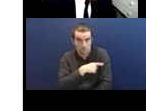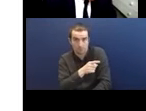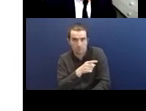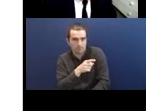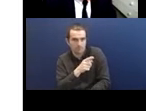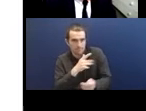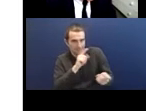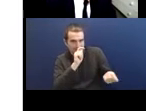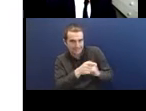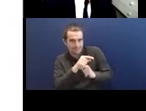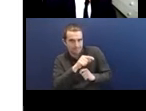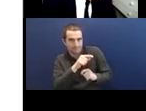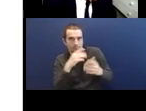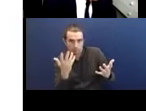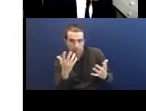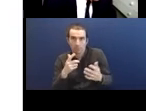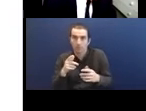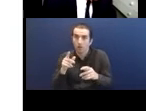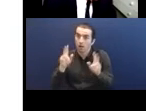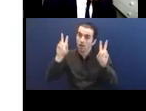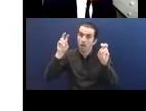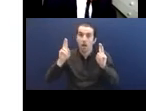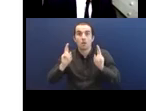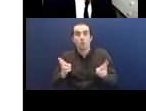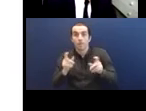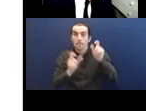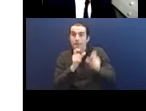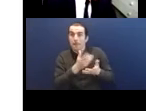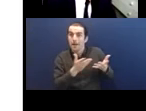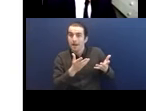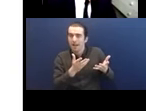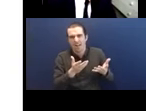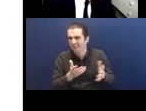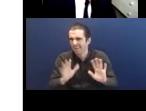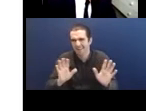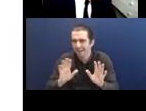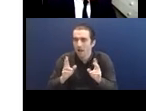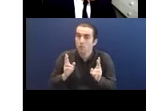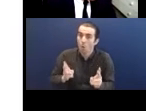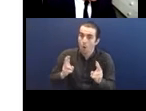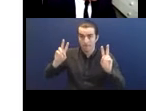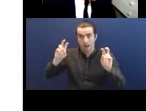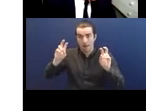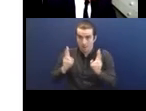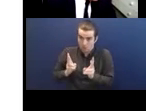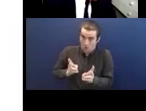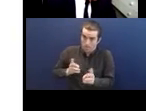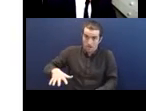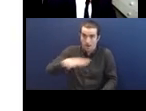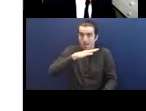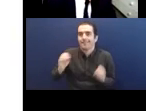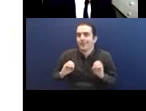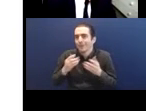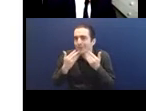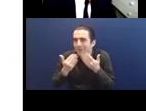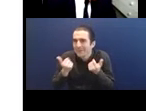excluded, or you can be chucked out of school if you've got bad behavior or problems that haven't been understood, and that could